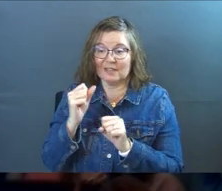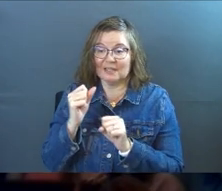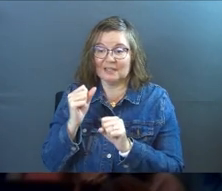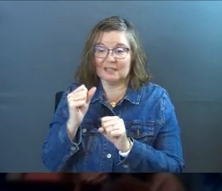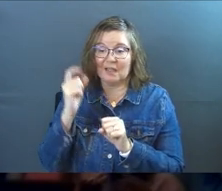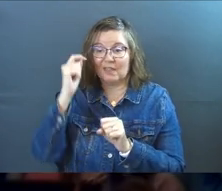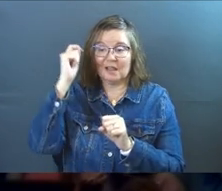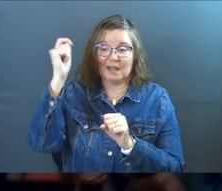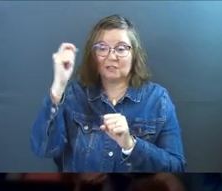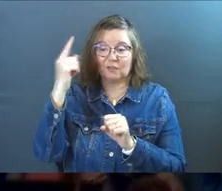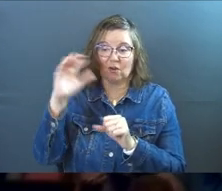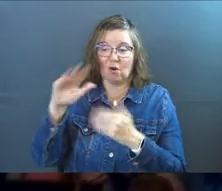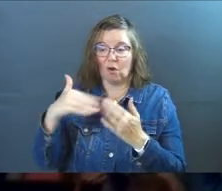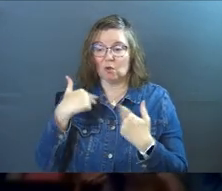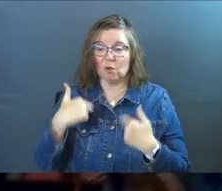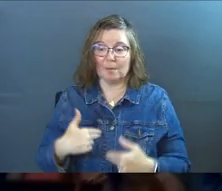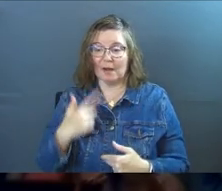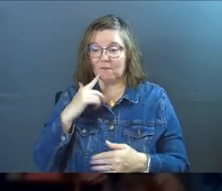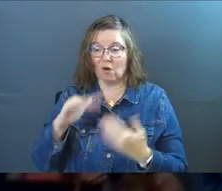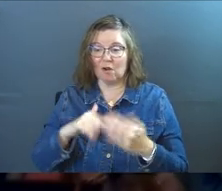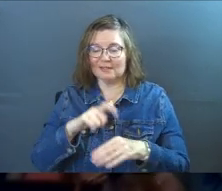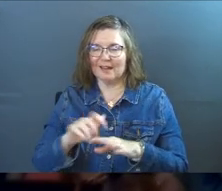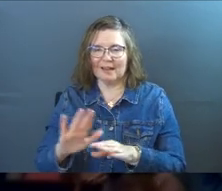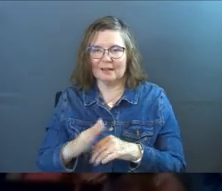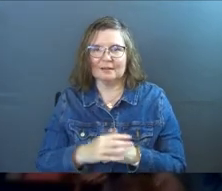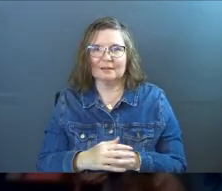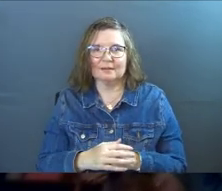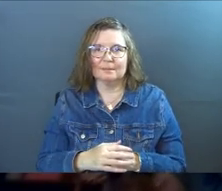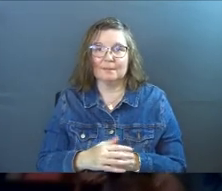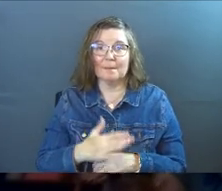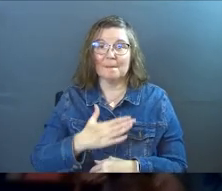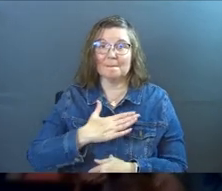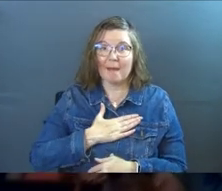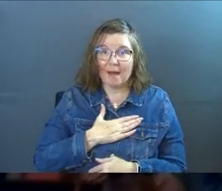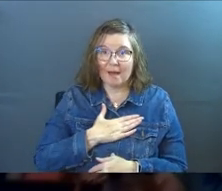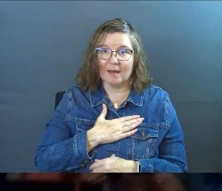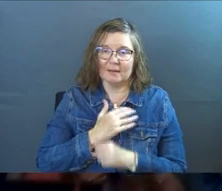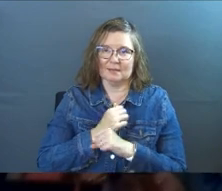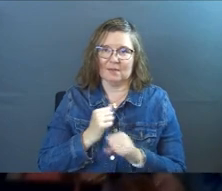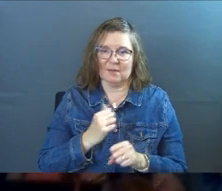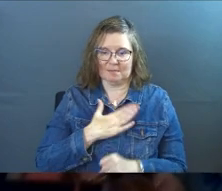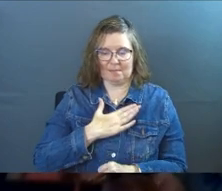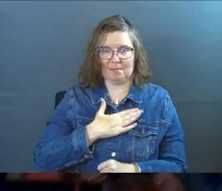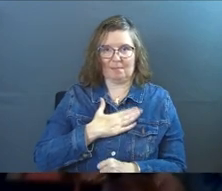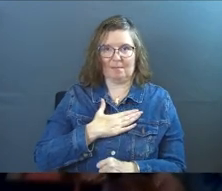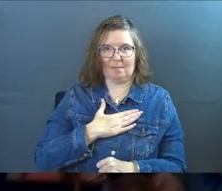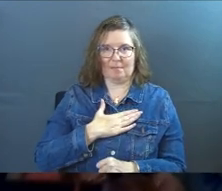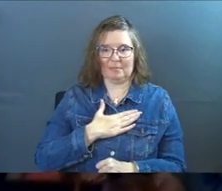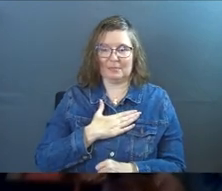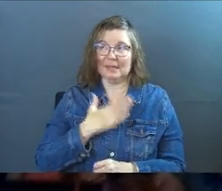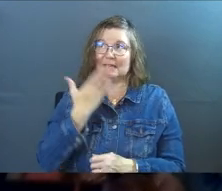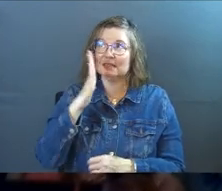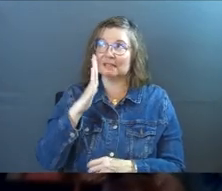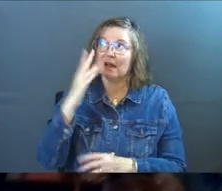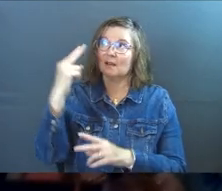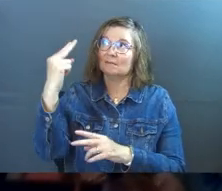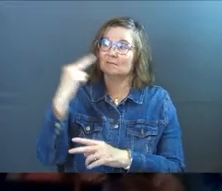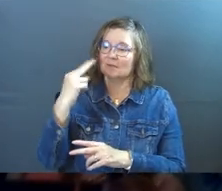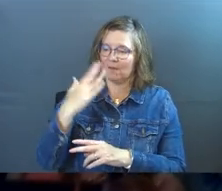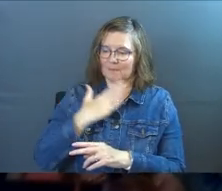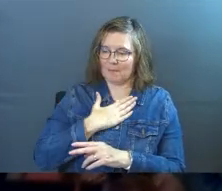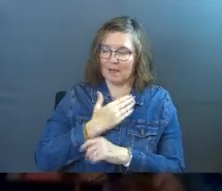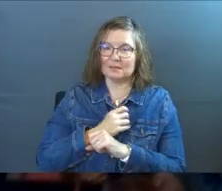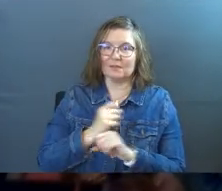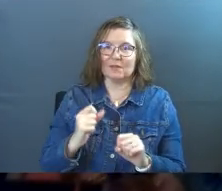salvation theologically for all humanity for all time. He says, no, my salvation. He's the God of my